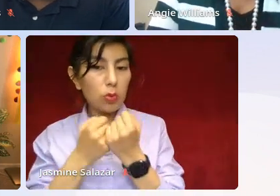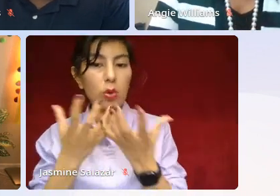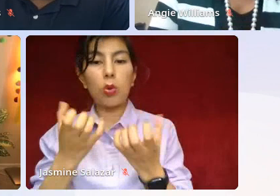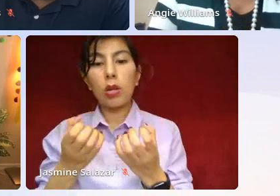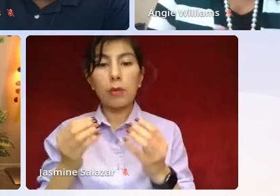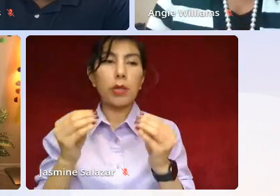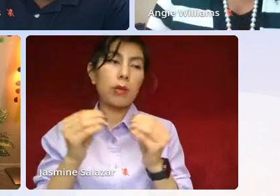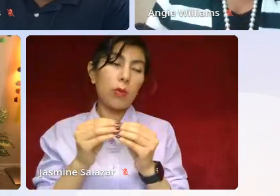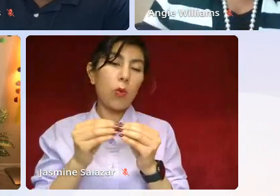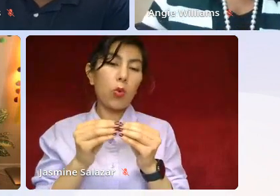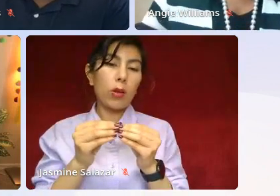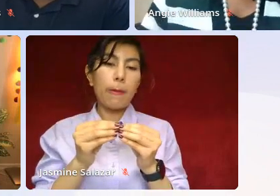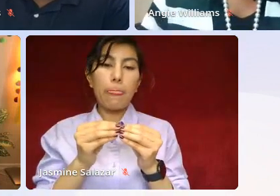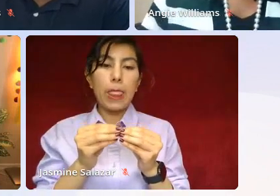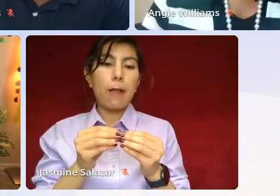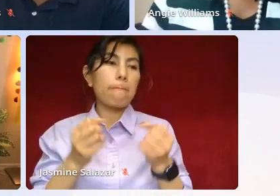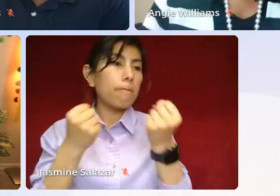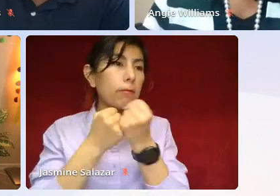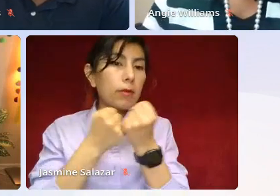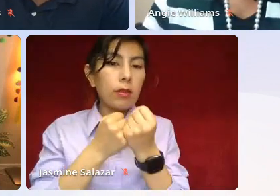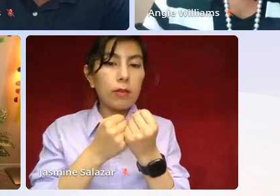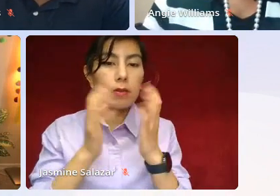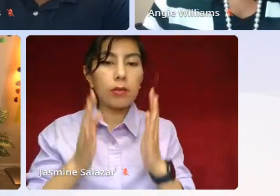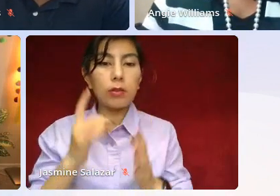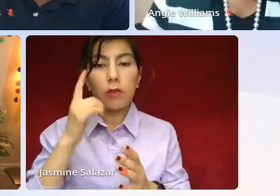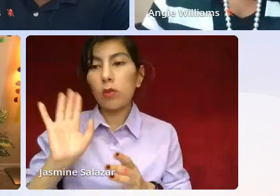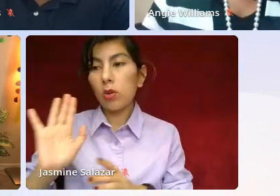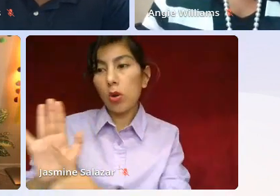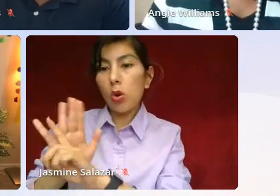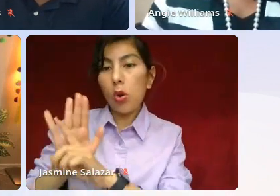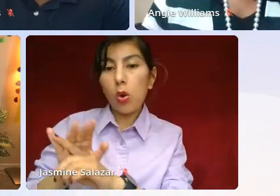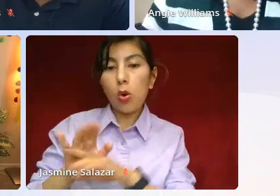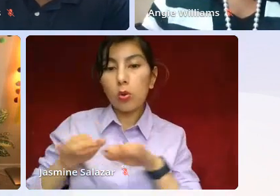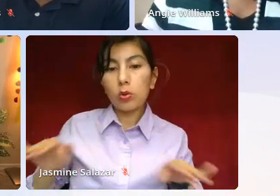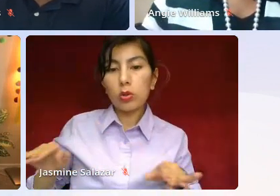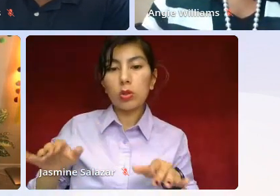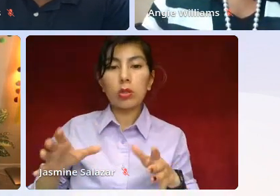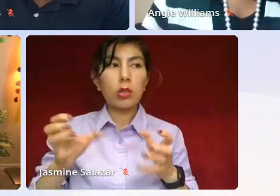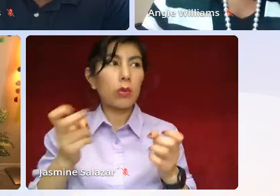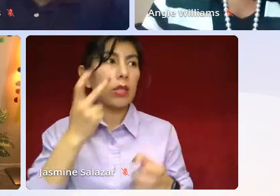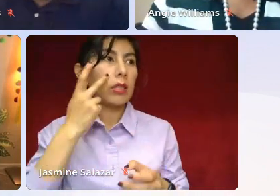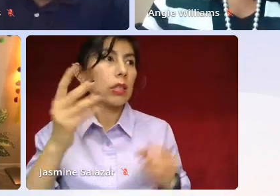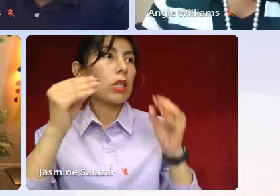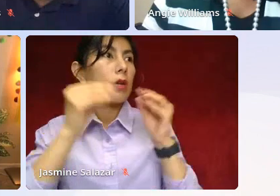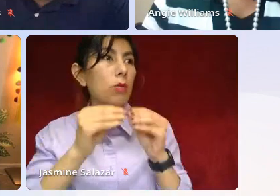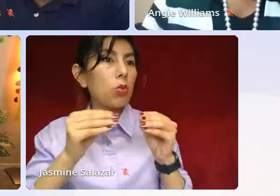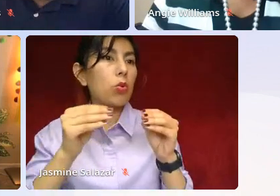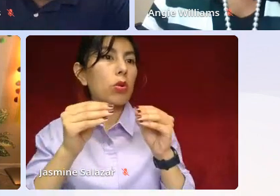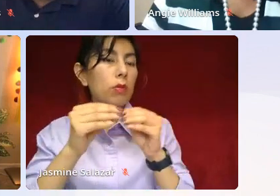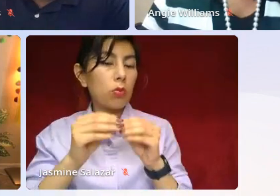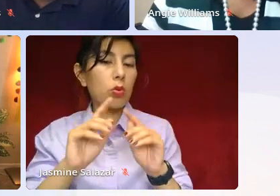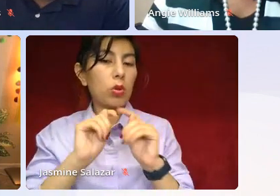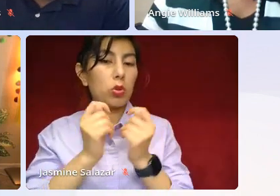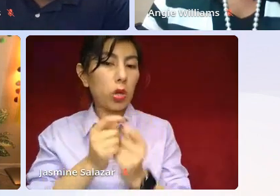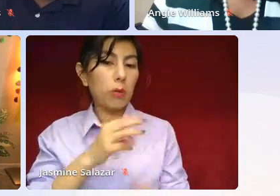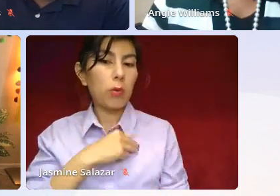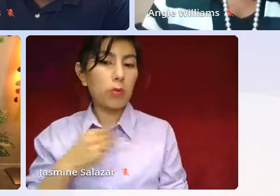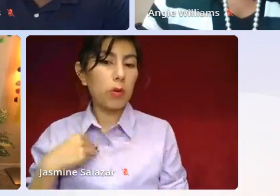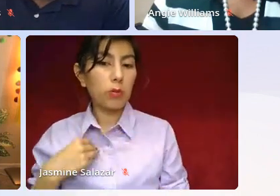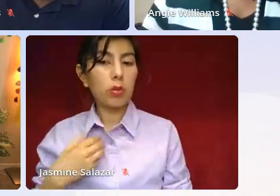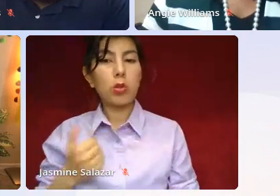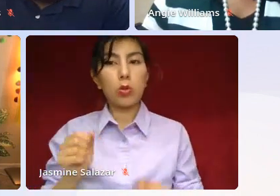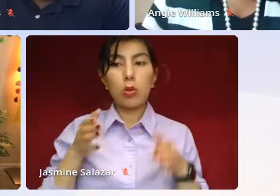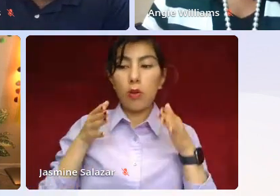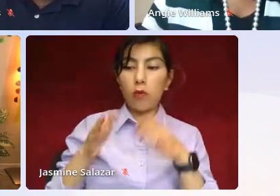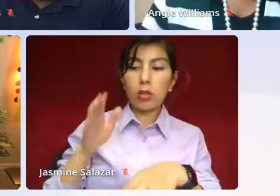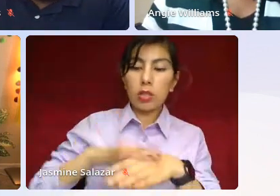more advocates for their own children. So they wanted to see more tribal members. So we really focused on how can